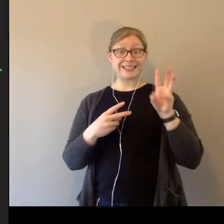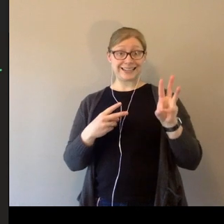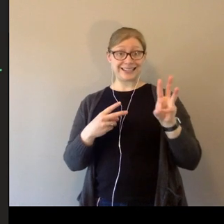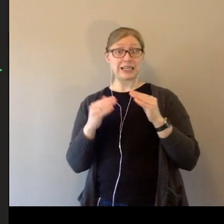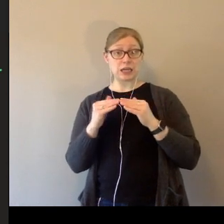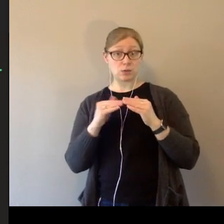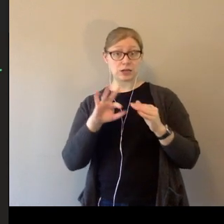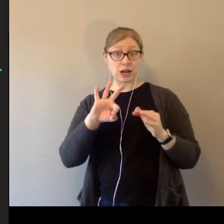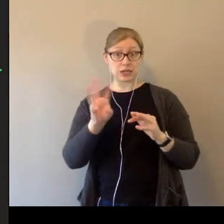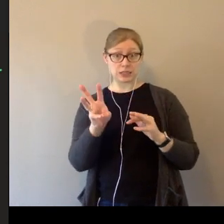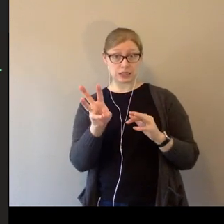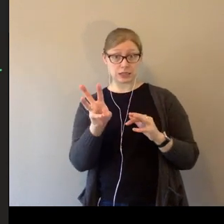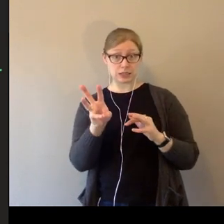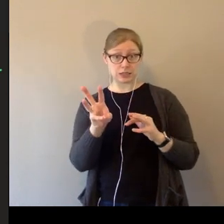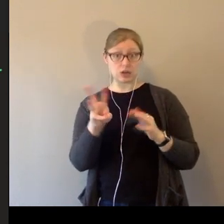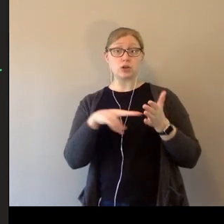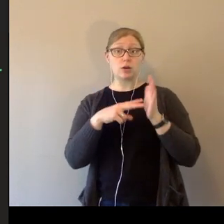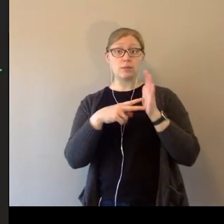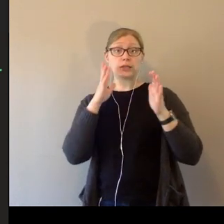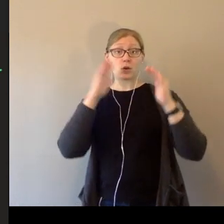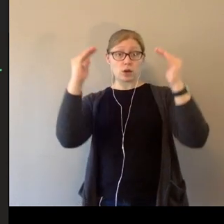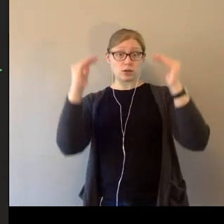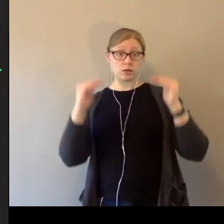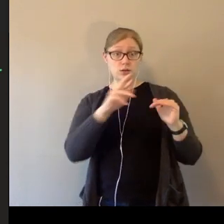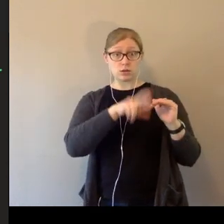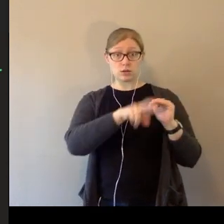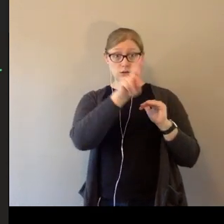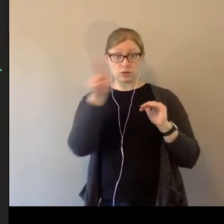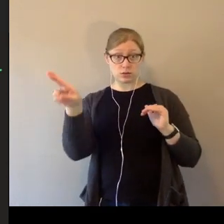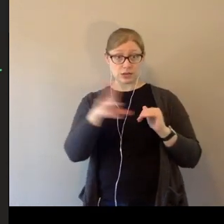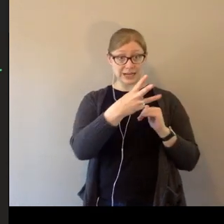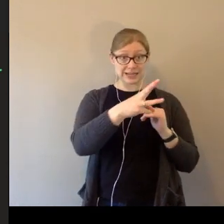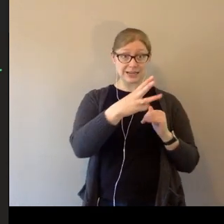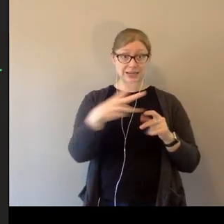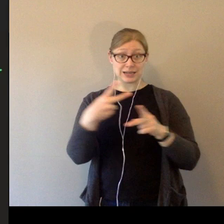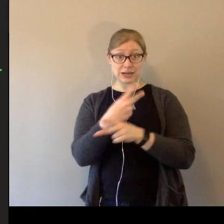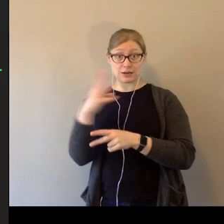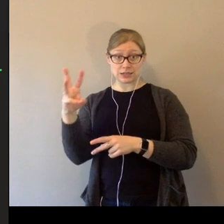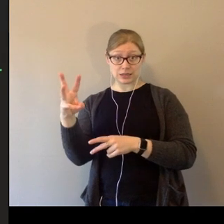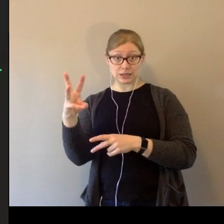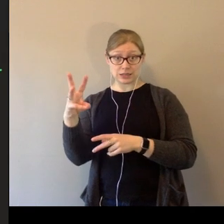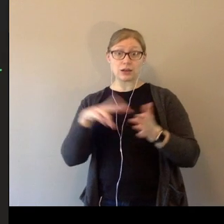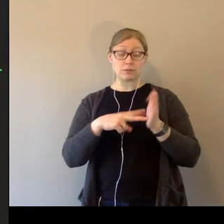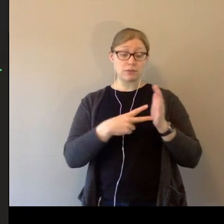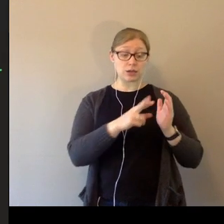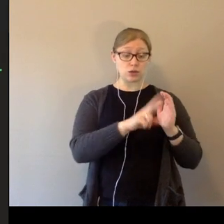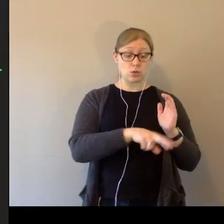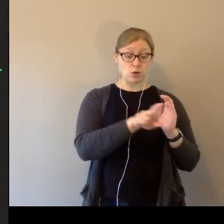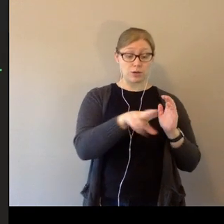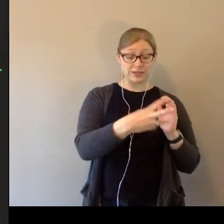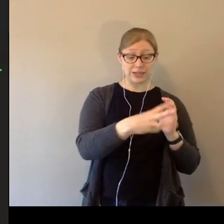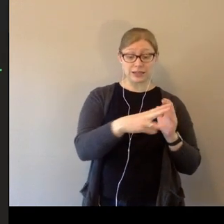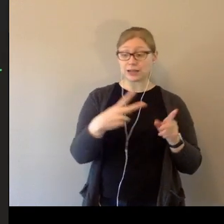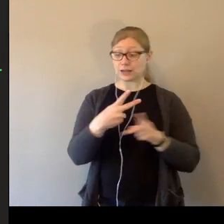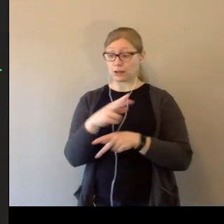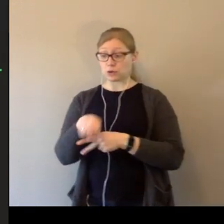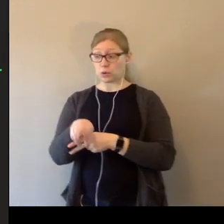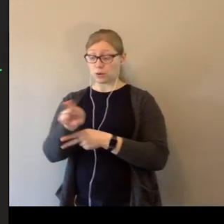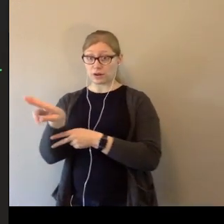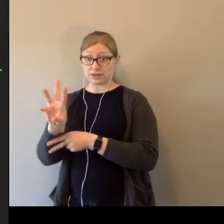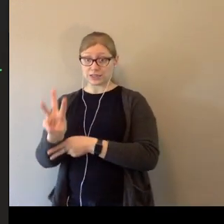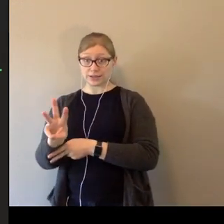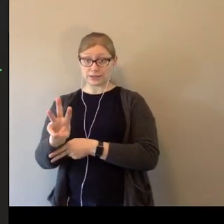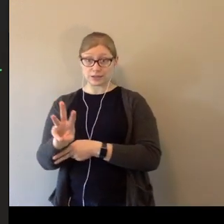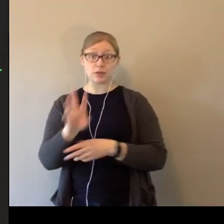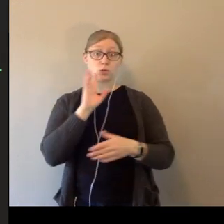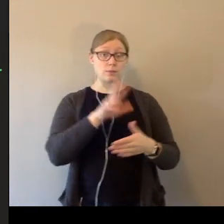this would be 16 times 6. And I would have the square root of 16 times the square root of 6, which is 4 square root of